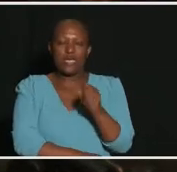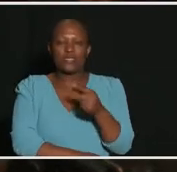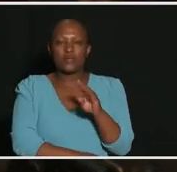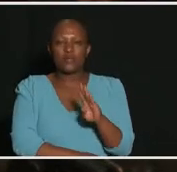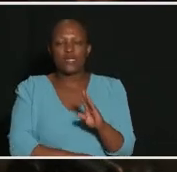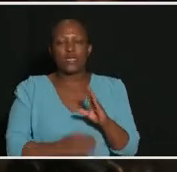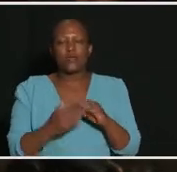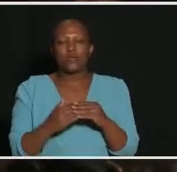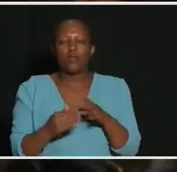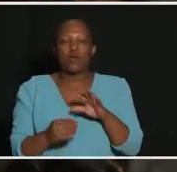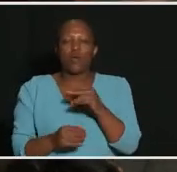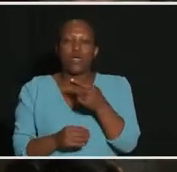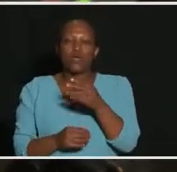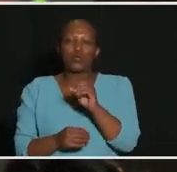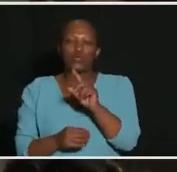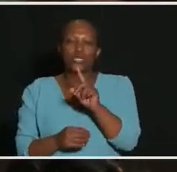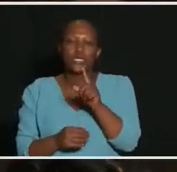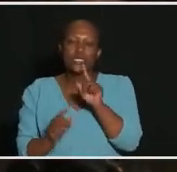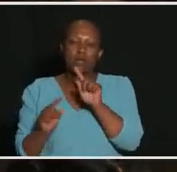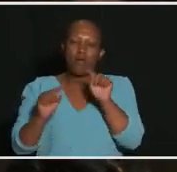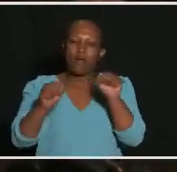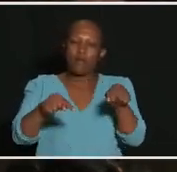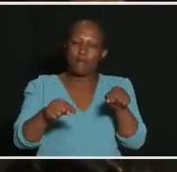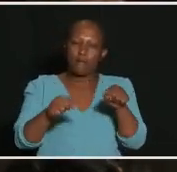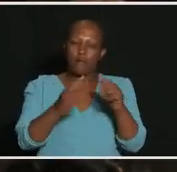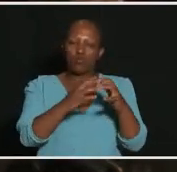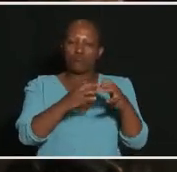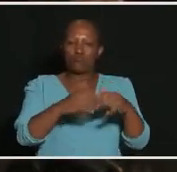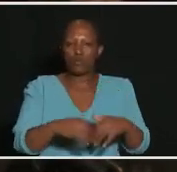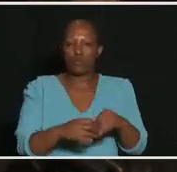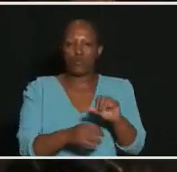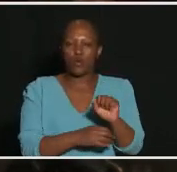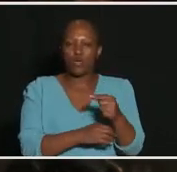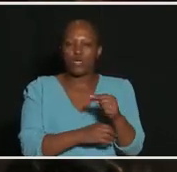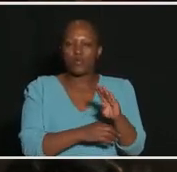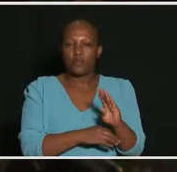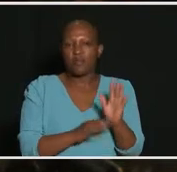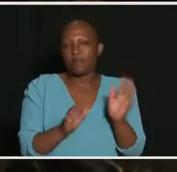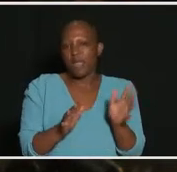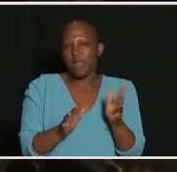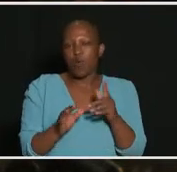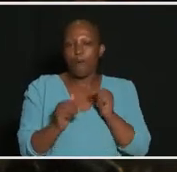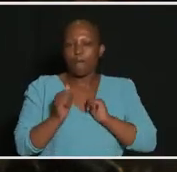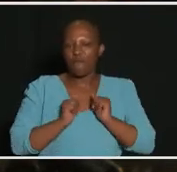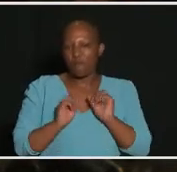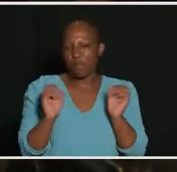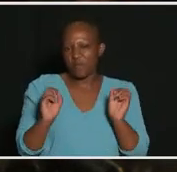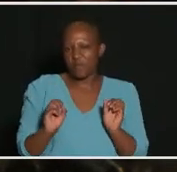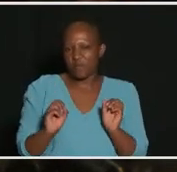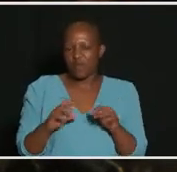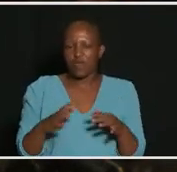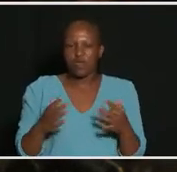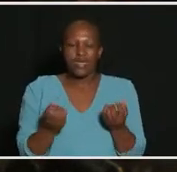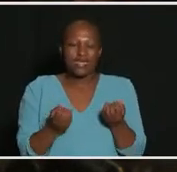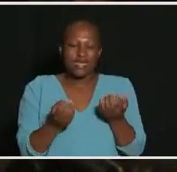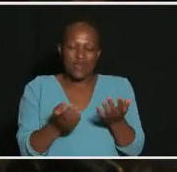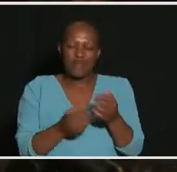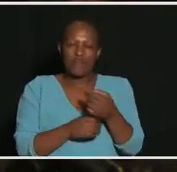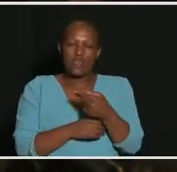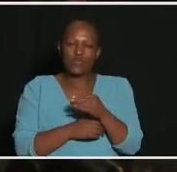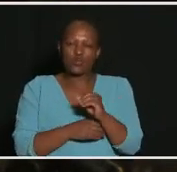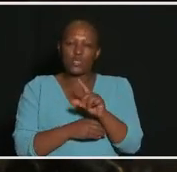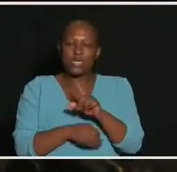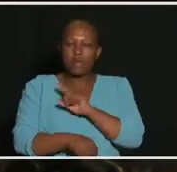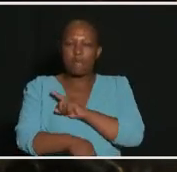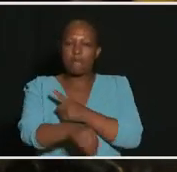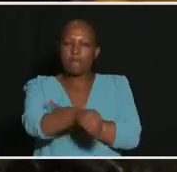one-sided where the hod will only come to dissolve the STP based online performance and it also gives the HLT